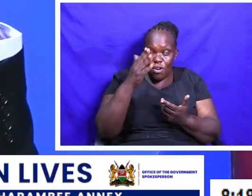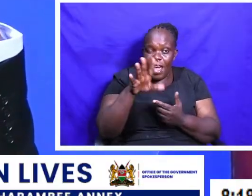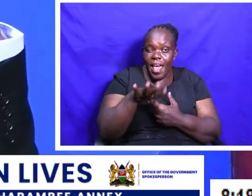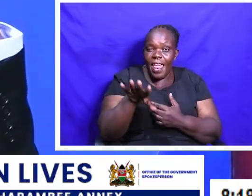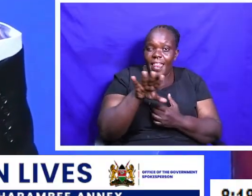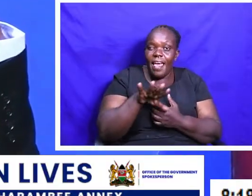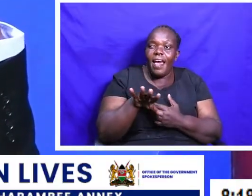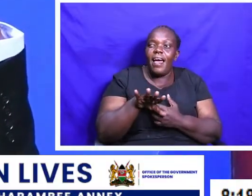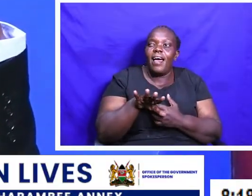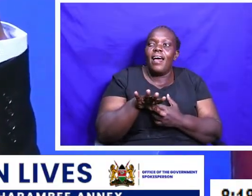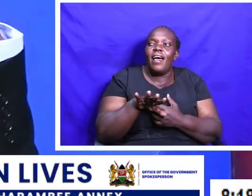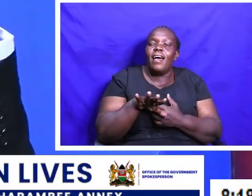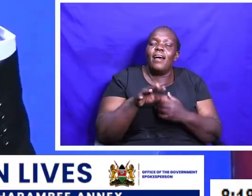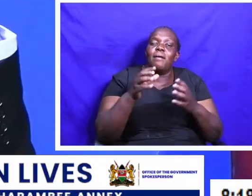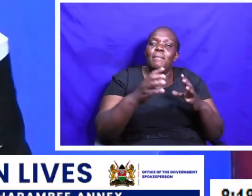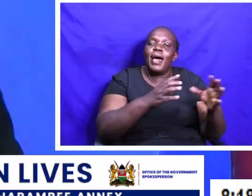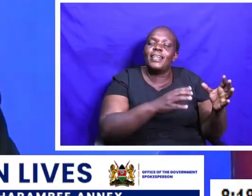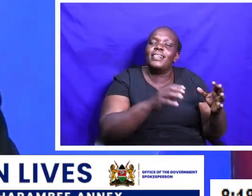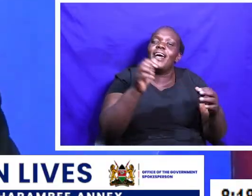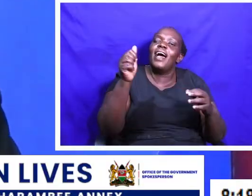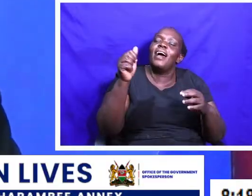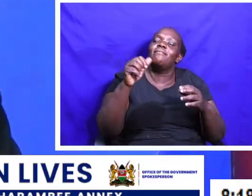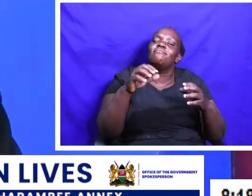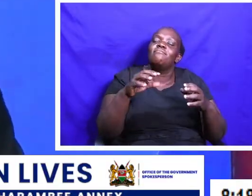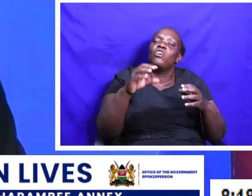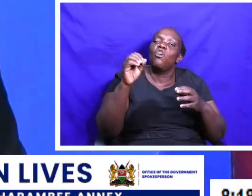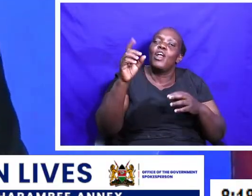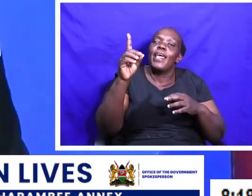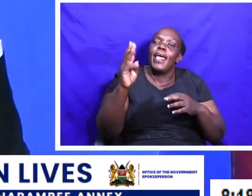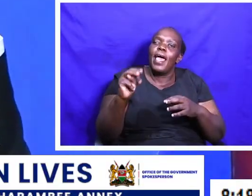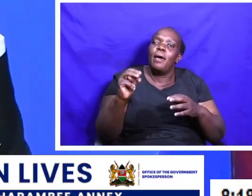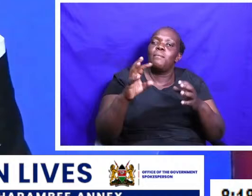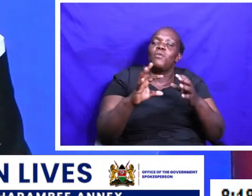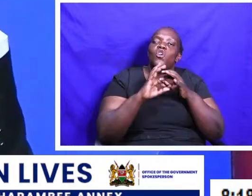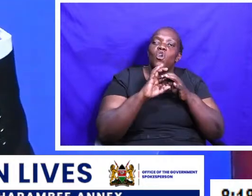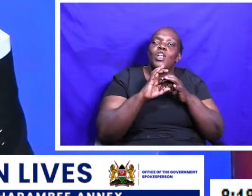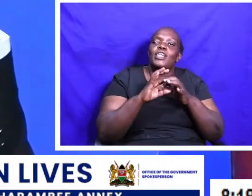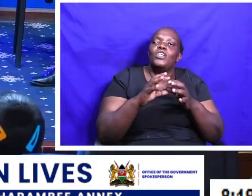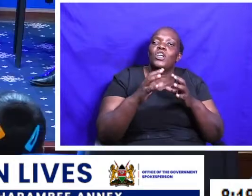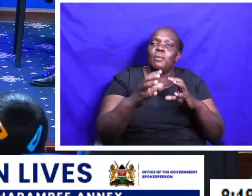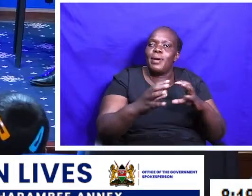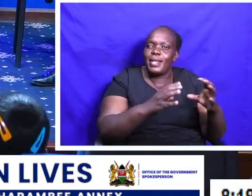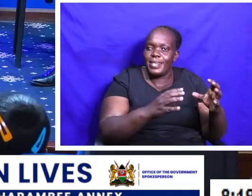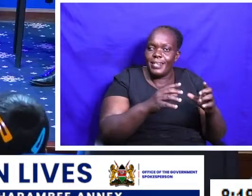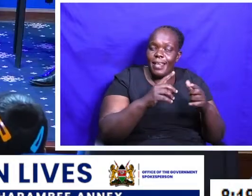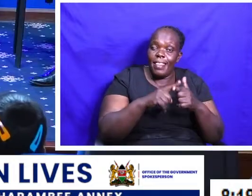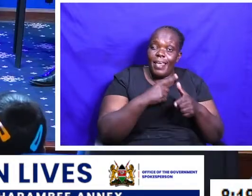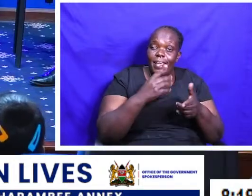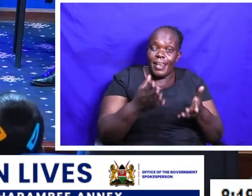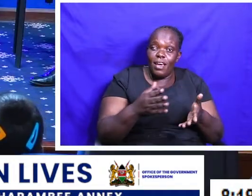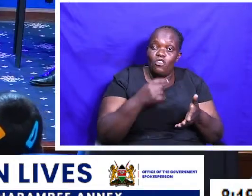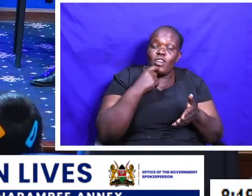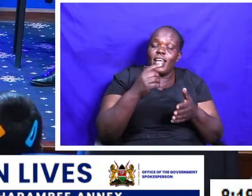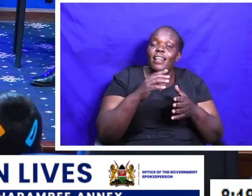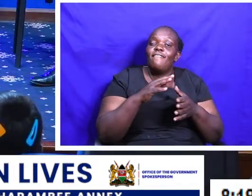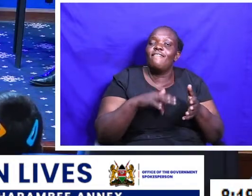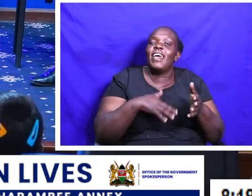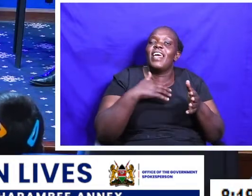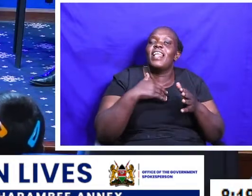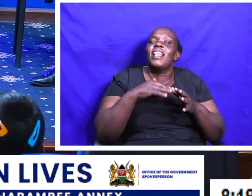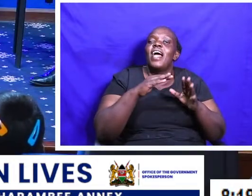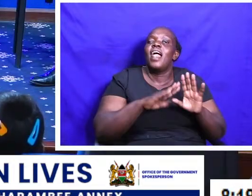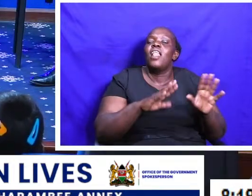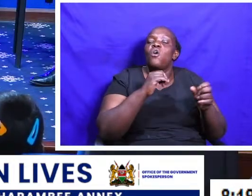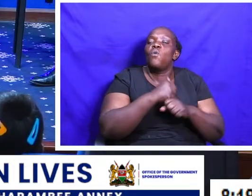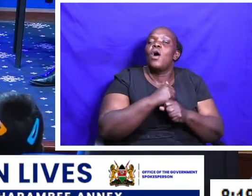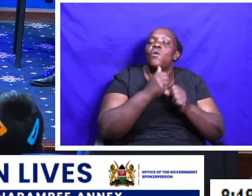orange party, Azimio side of the coalition, who felt left out. And you know, me, I've